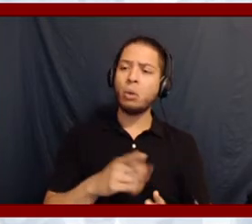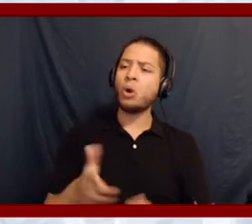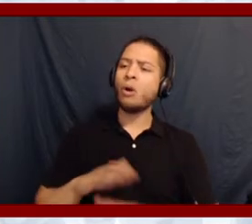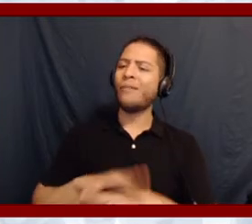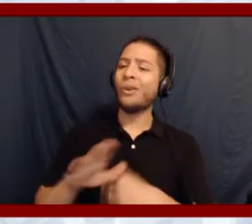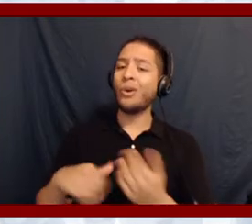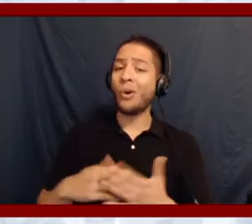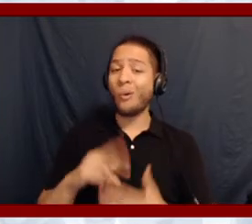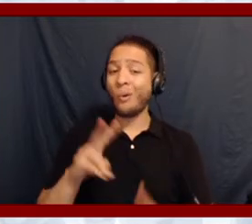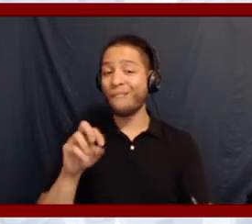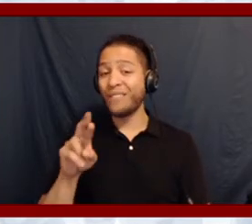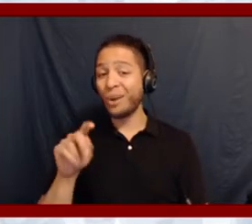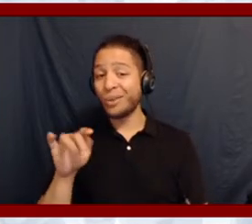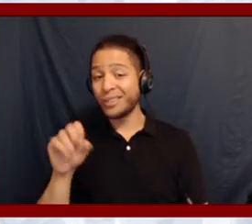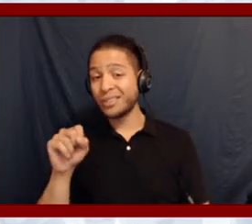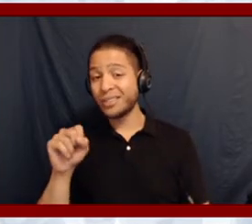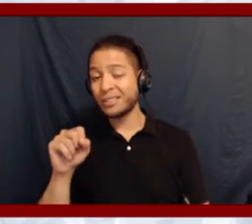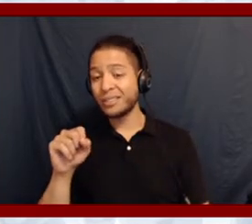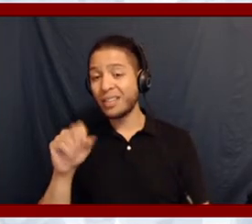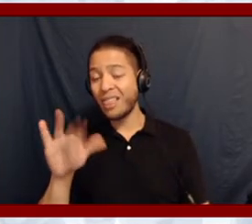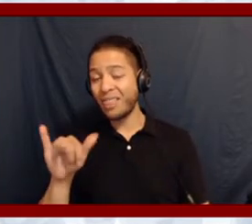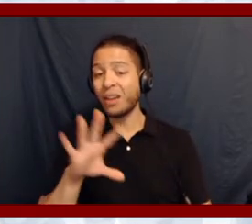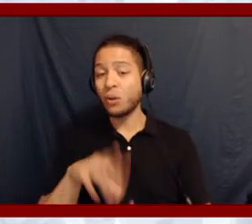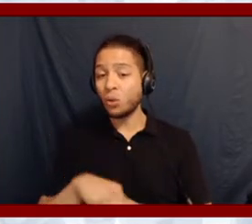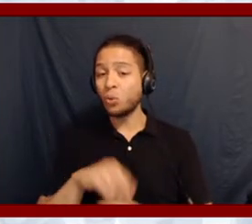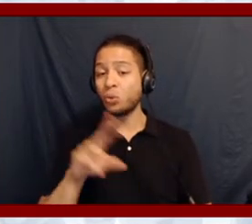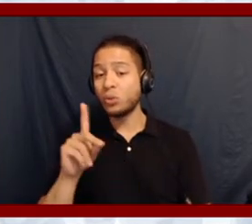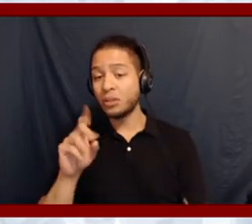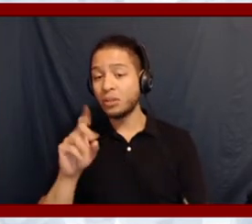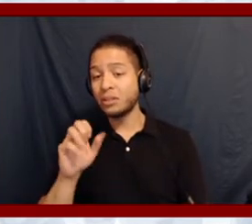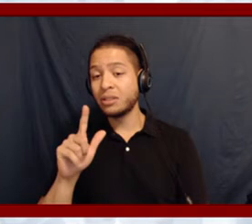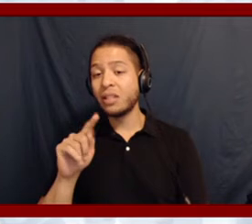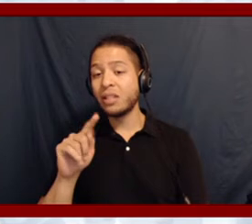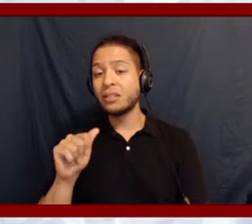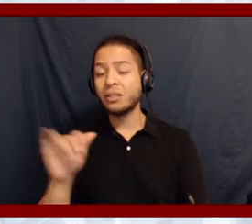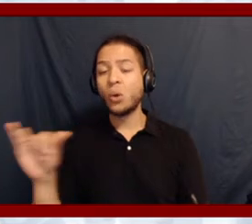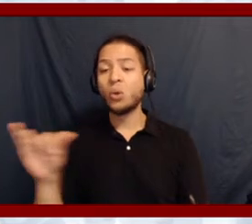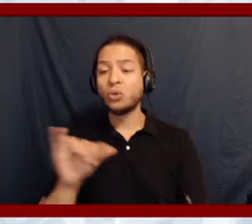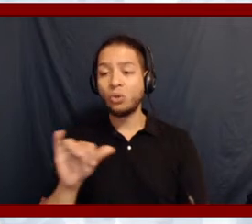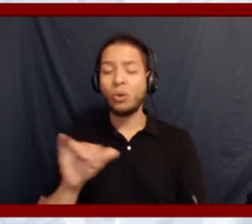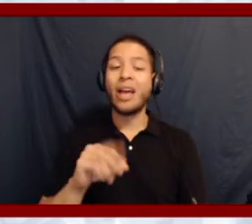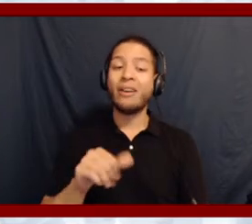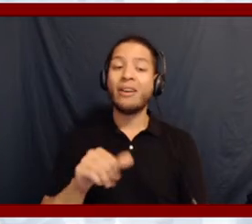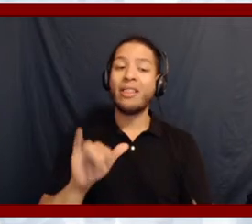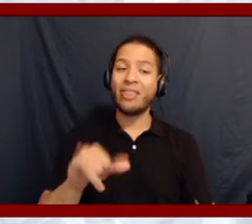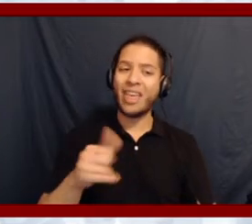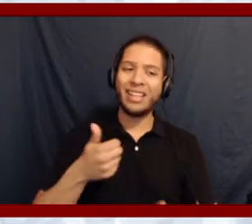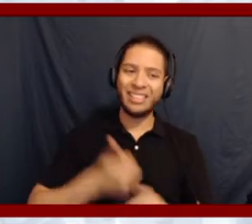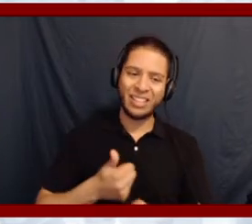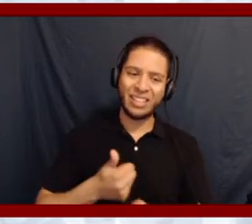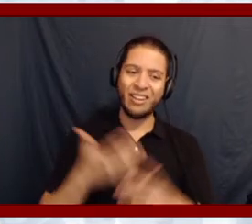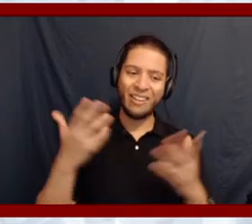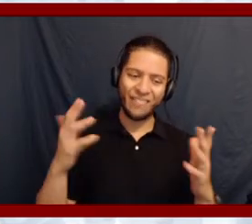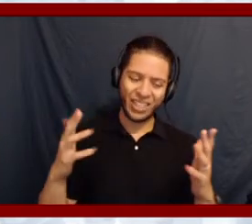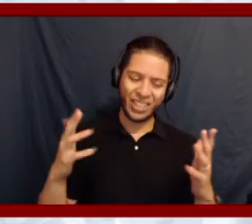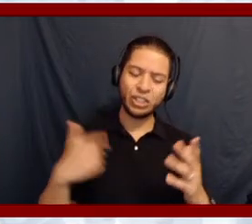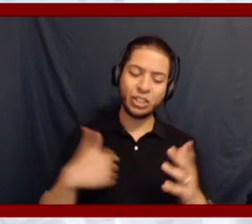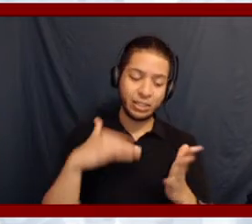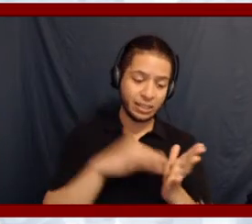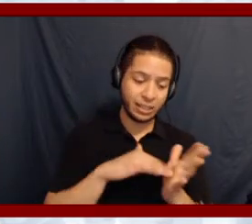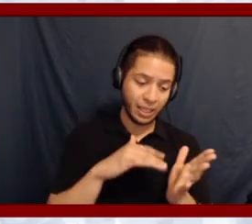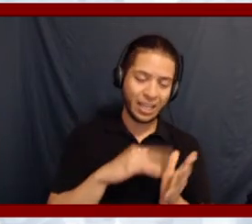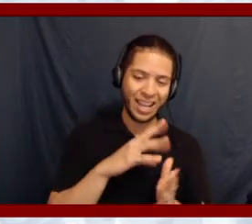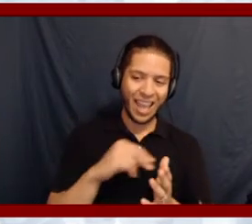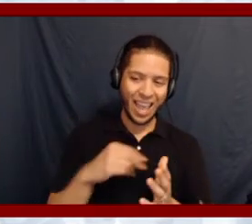variants, including the Delta variant. And we know that from experience, both in the in vitro study as well as